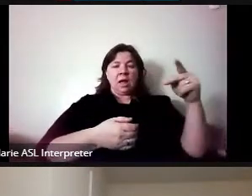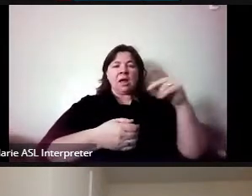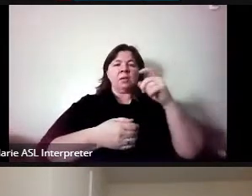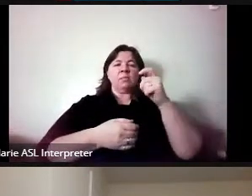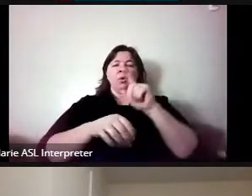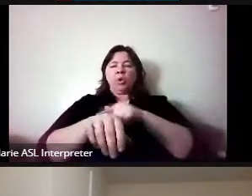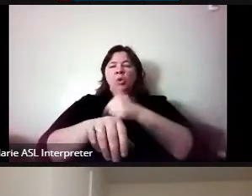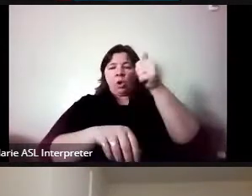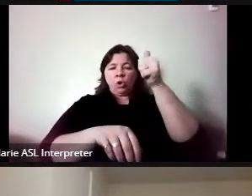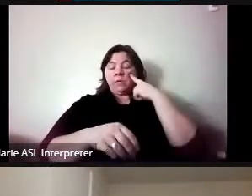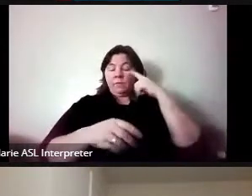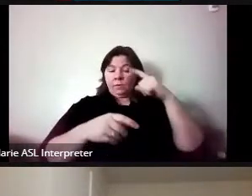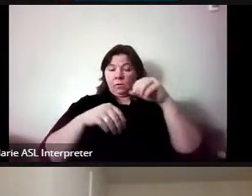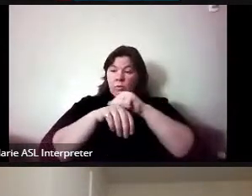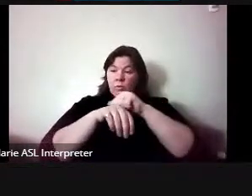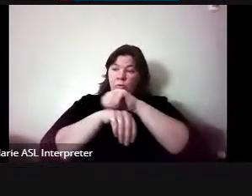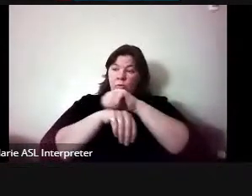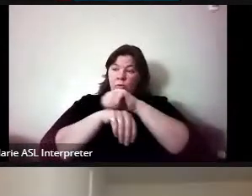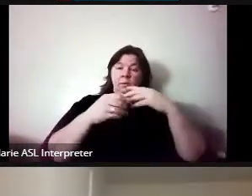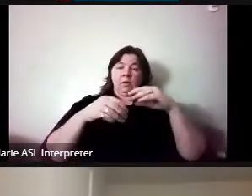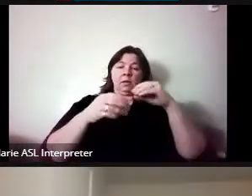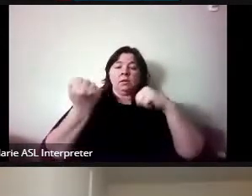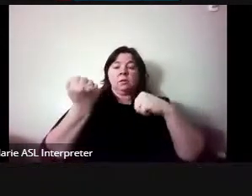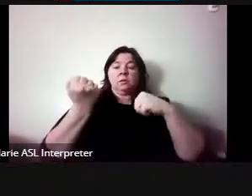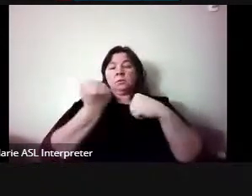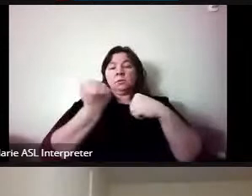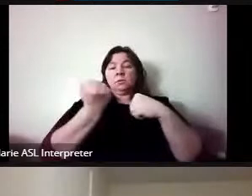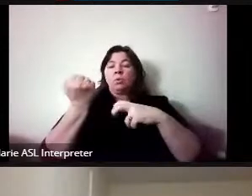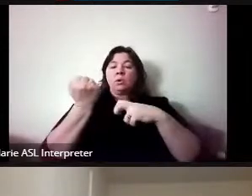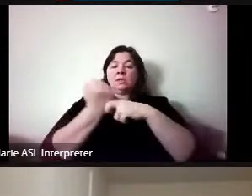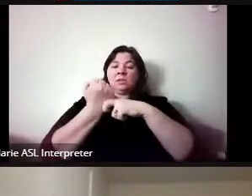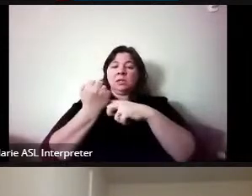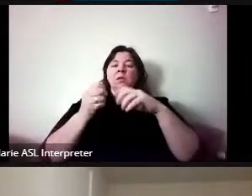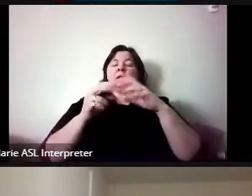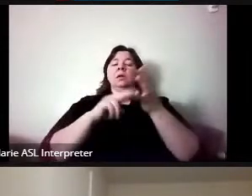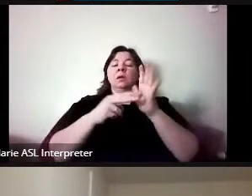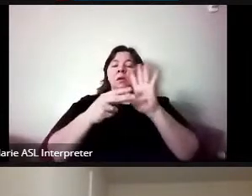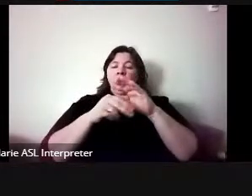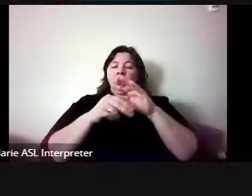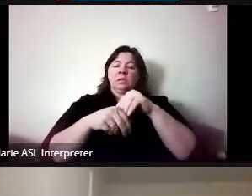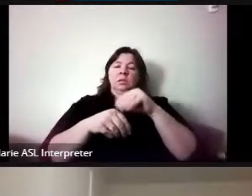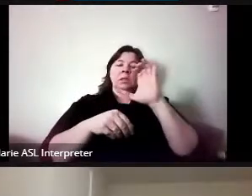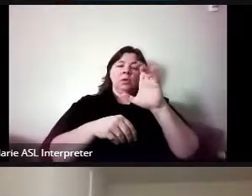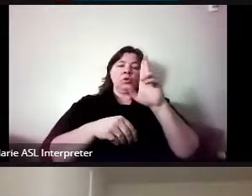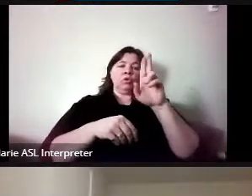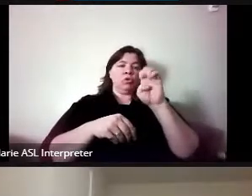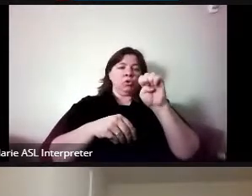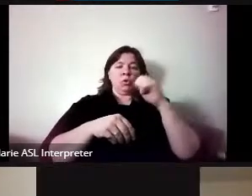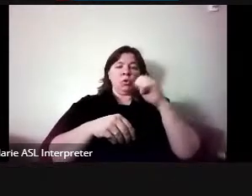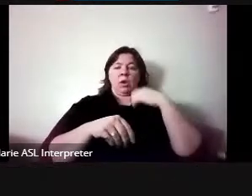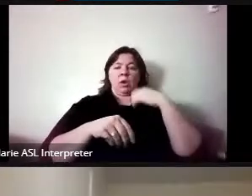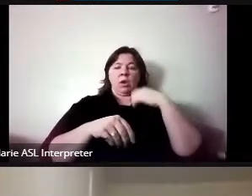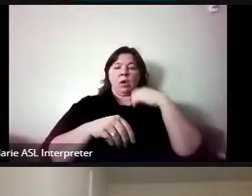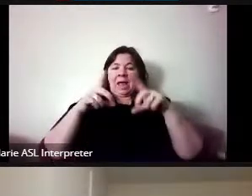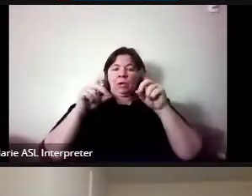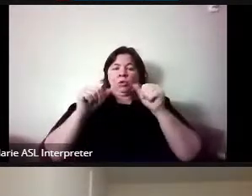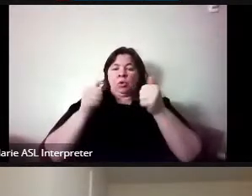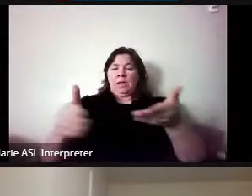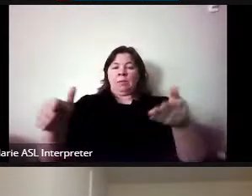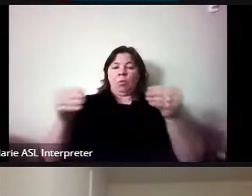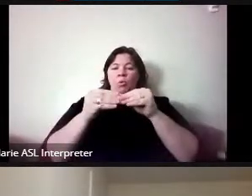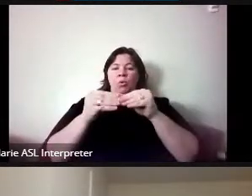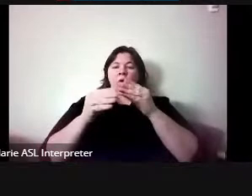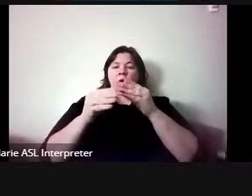support ticket and I have responded to you, it means it's in the queue. There's nothing more I can do.